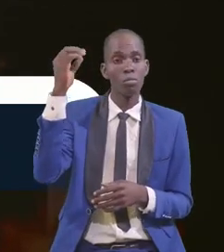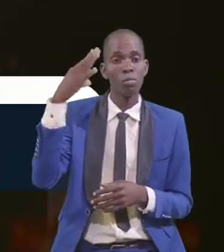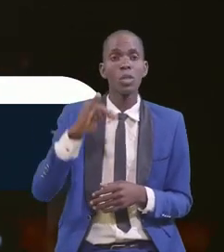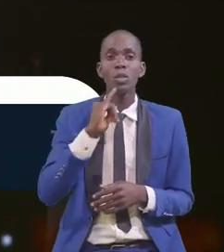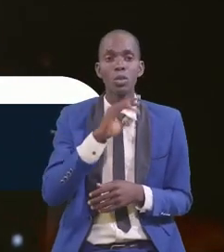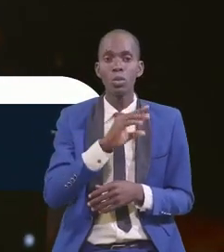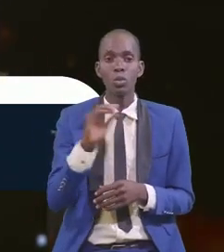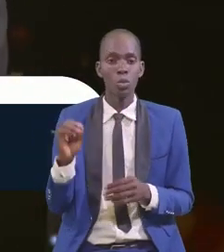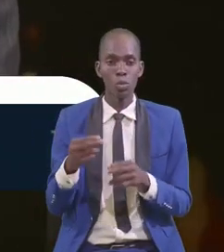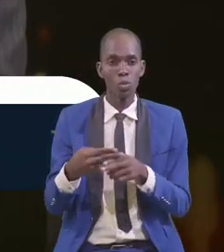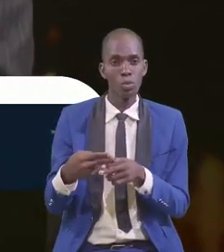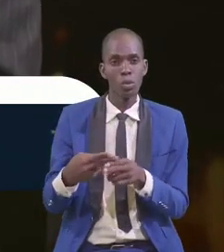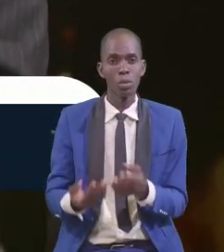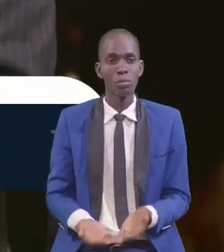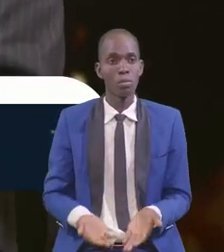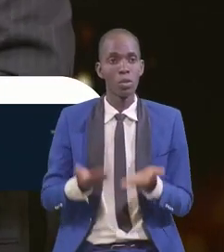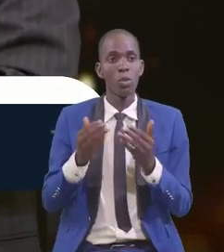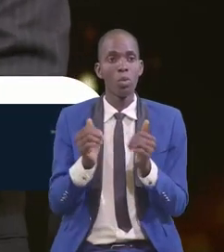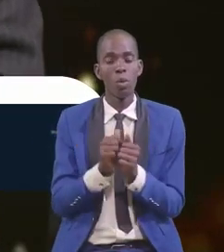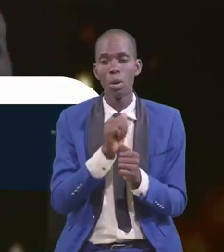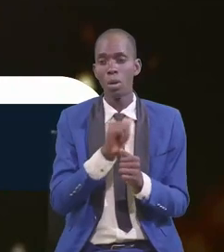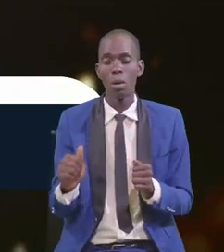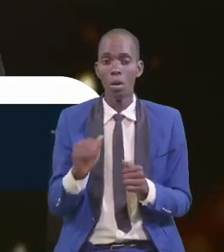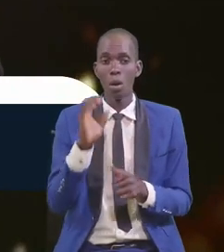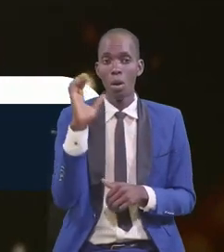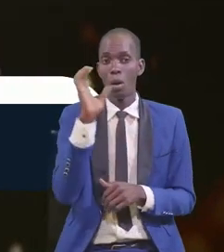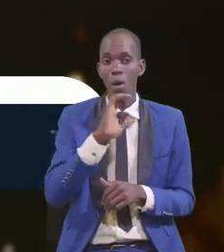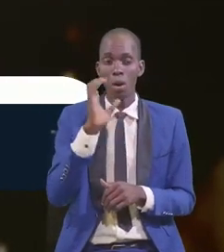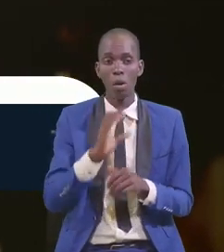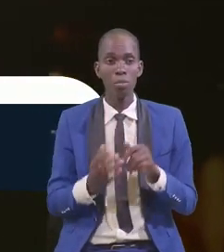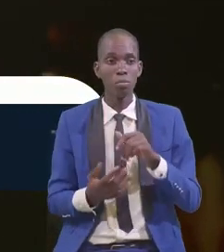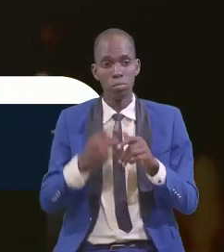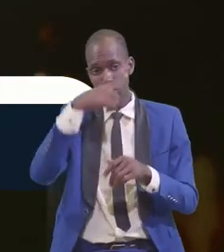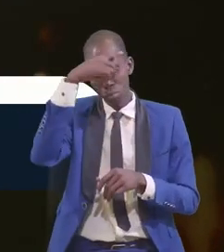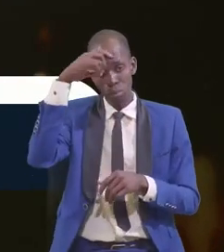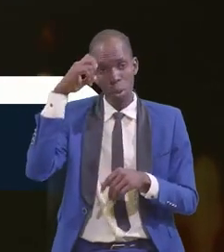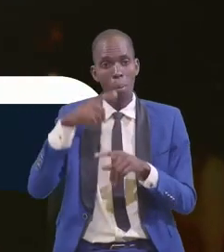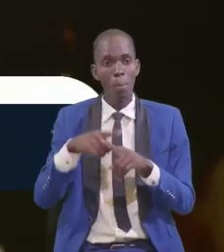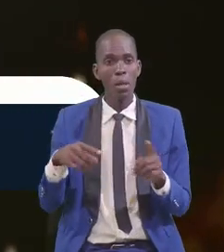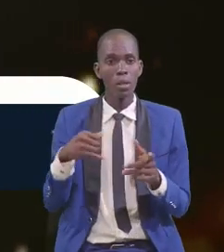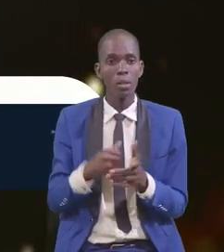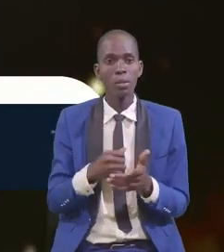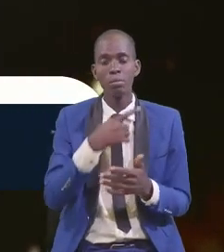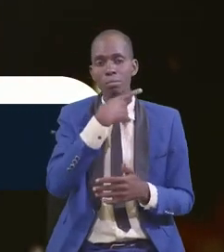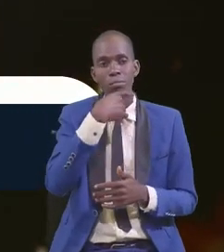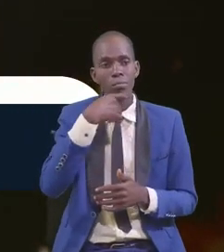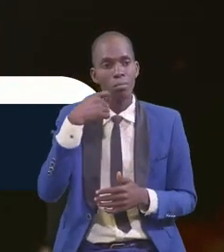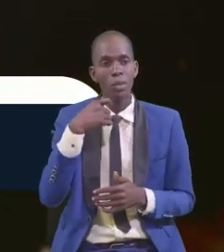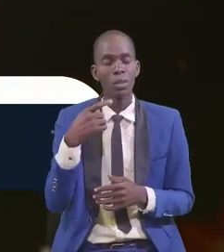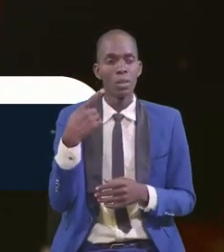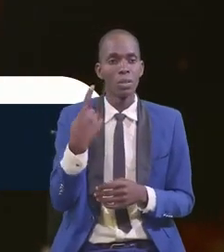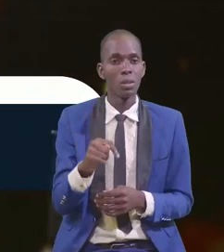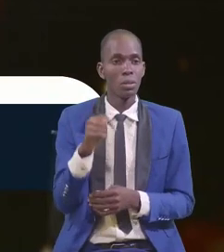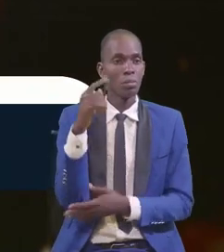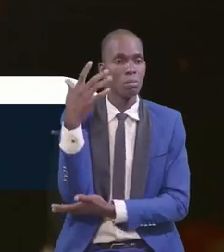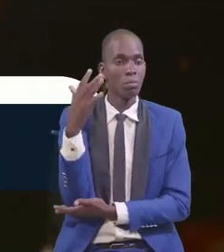risen with a burning heat, but it withereth. The grass, it withereth the grass, and